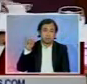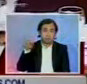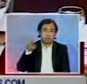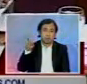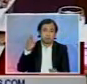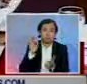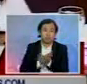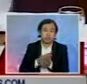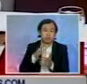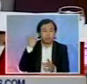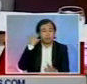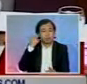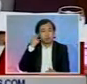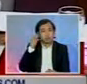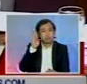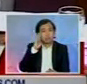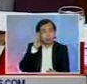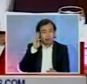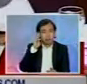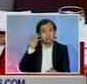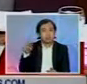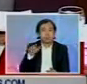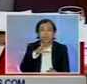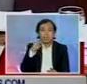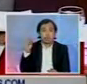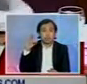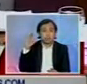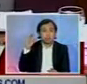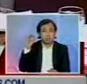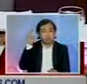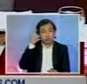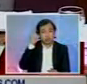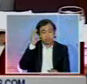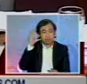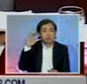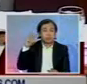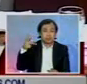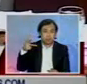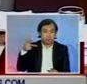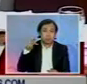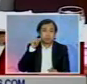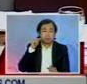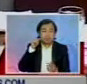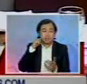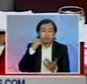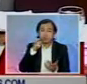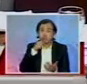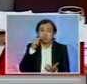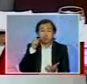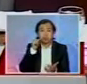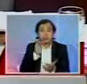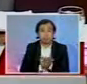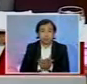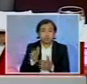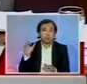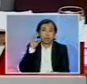E. Bahar as vendor, and Constantino T. Castillo III, married to Carla C. Castillo